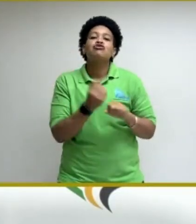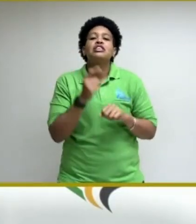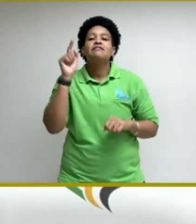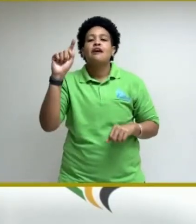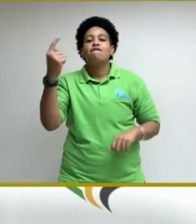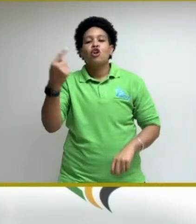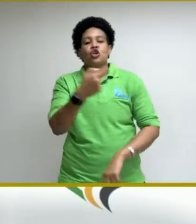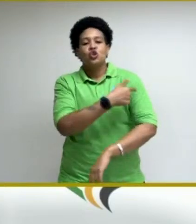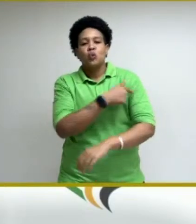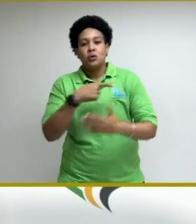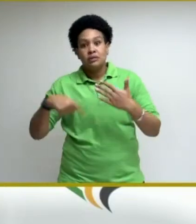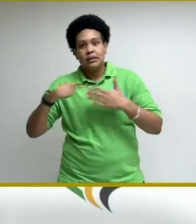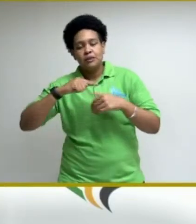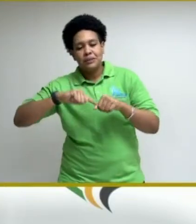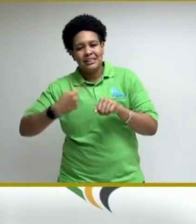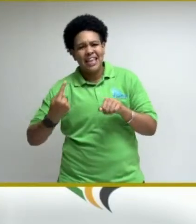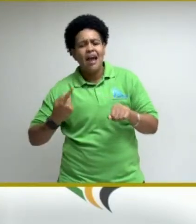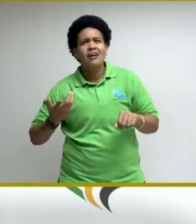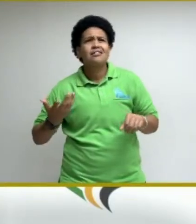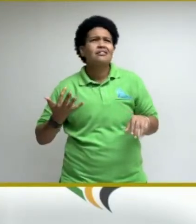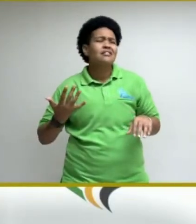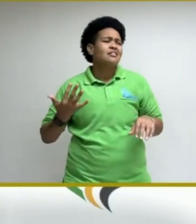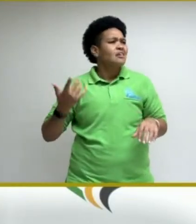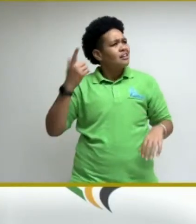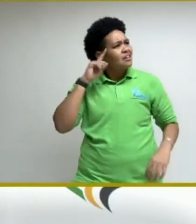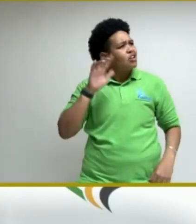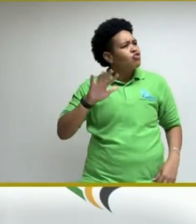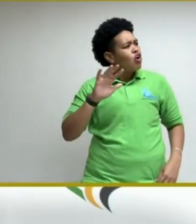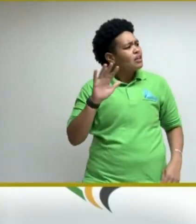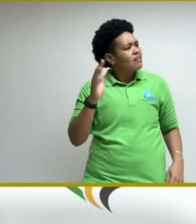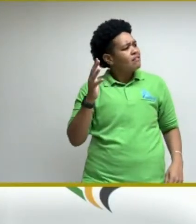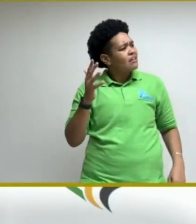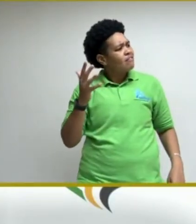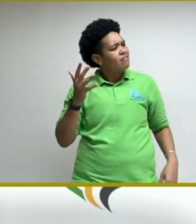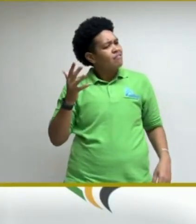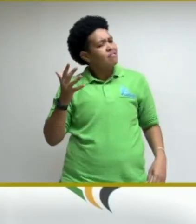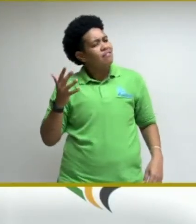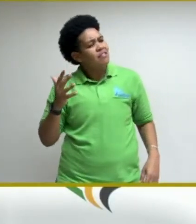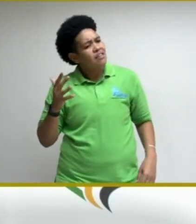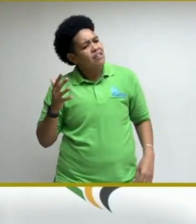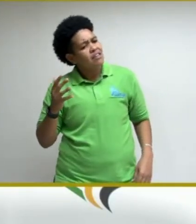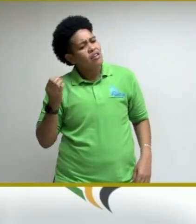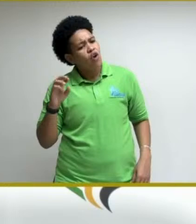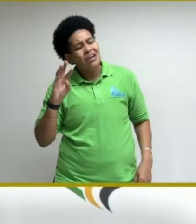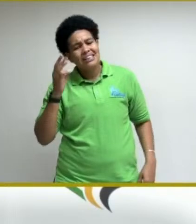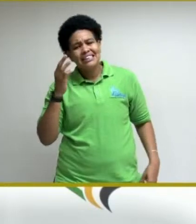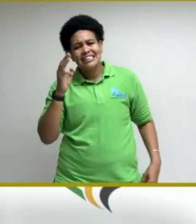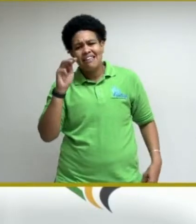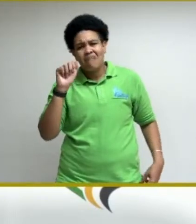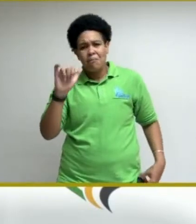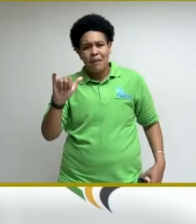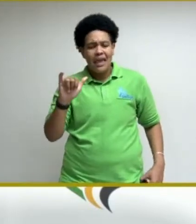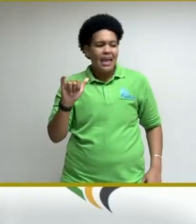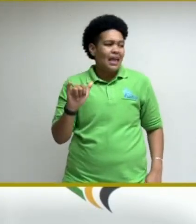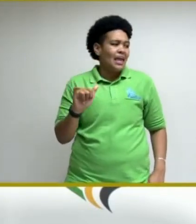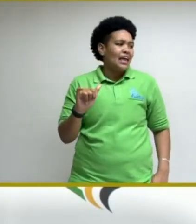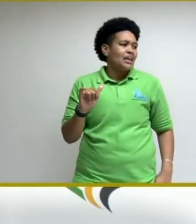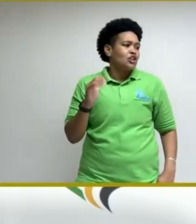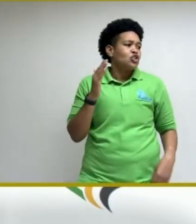first dose. And that's starting, I think, around the 5th or 6th.